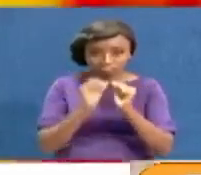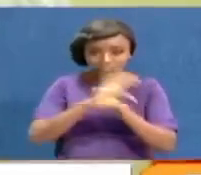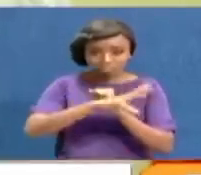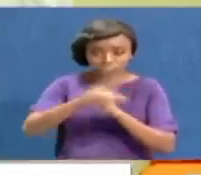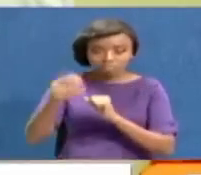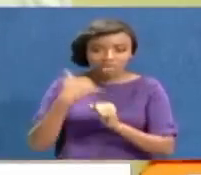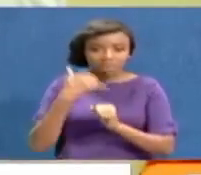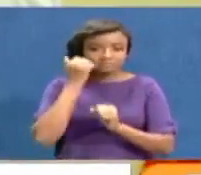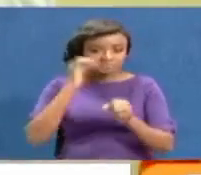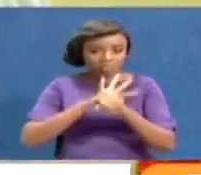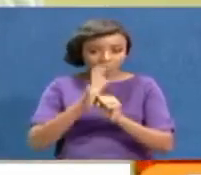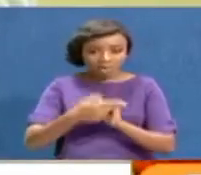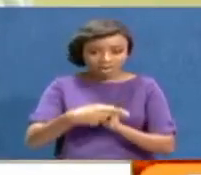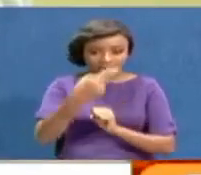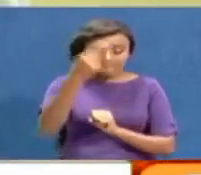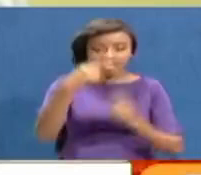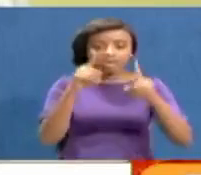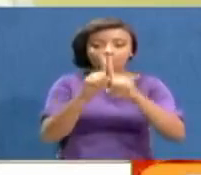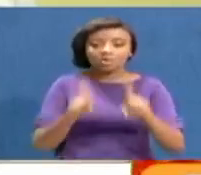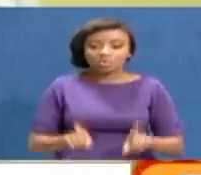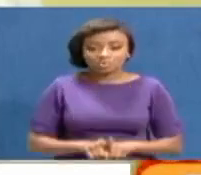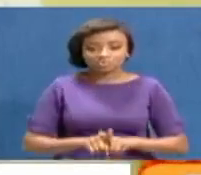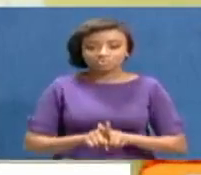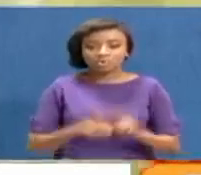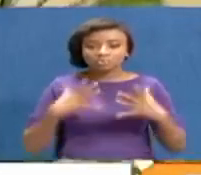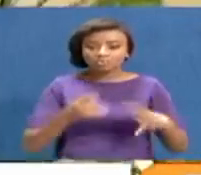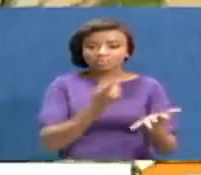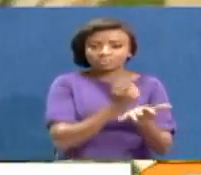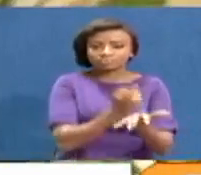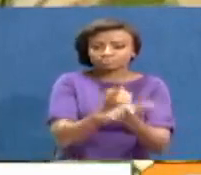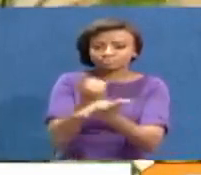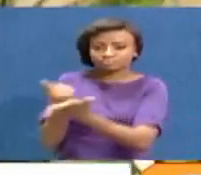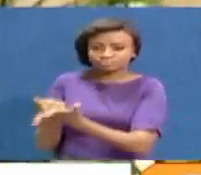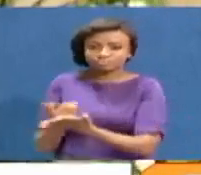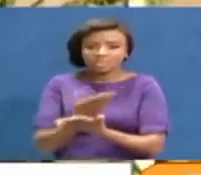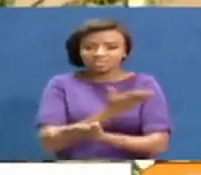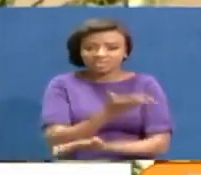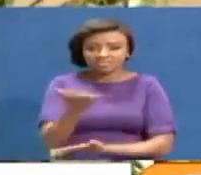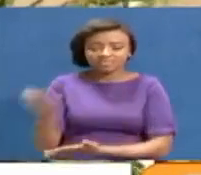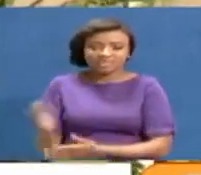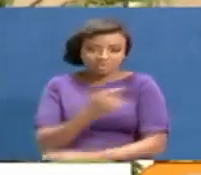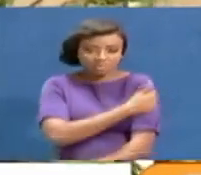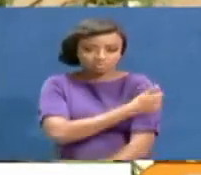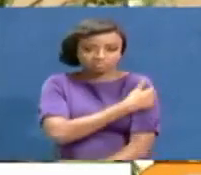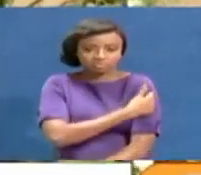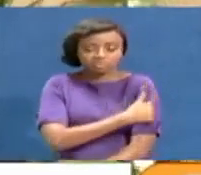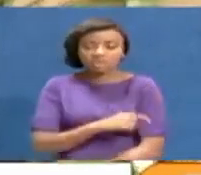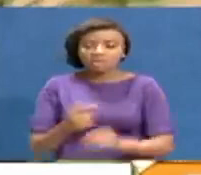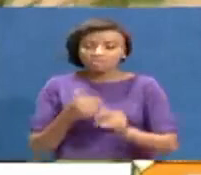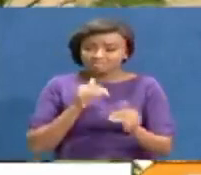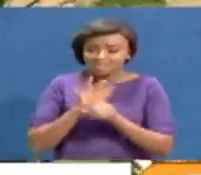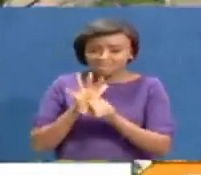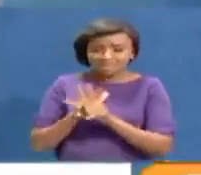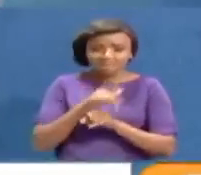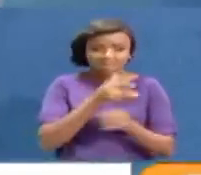infections. Another major concern is the increasing number of admissions in the hospitals across the country. Most facilities approaching full